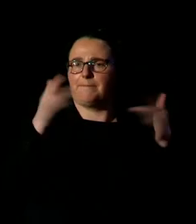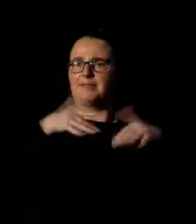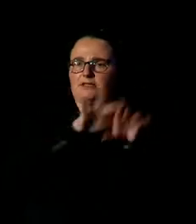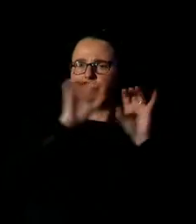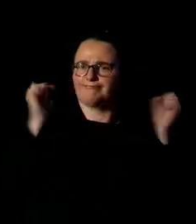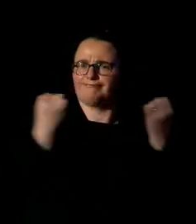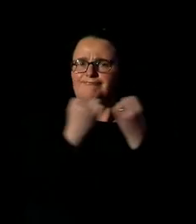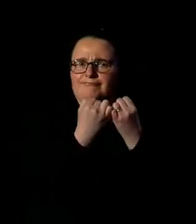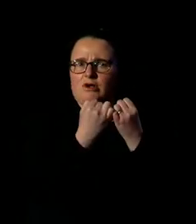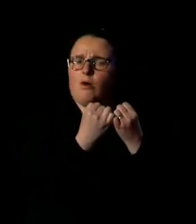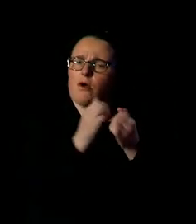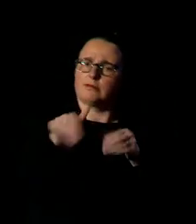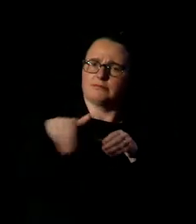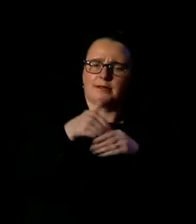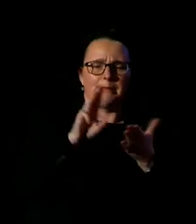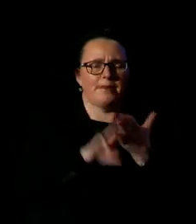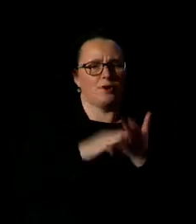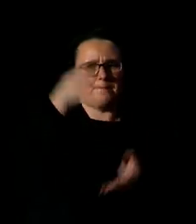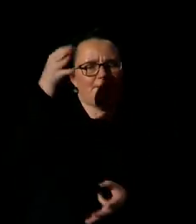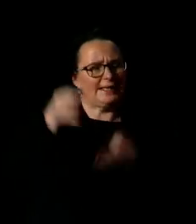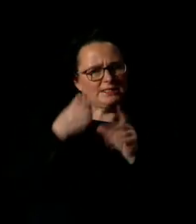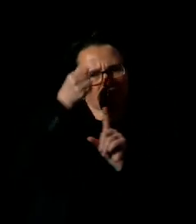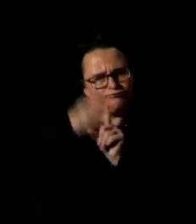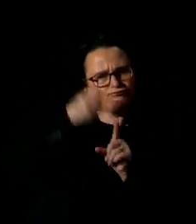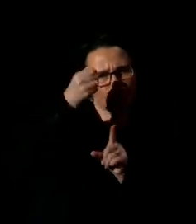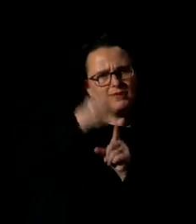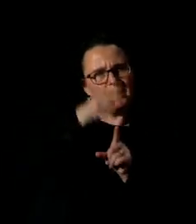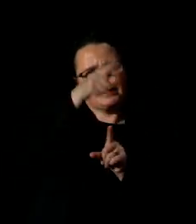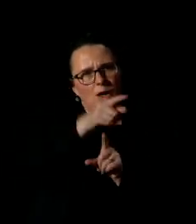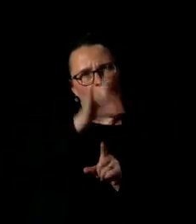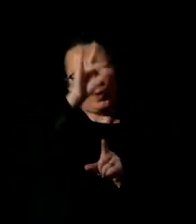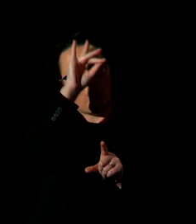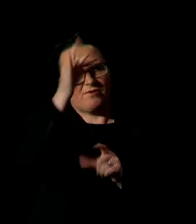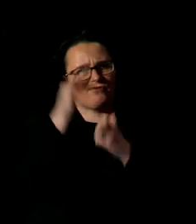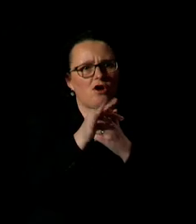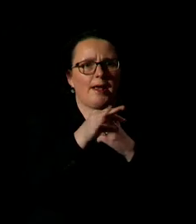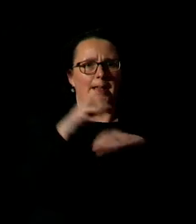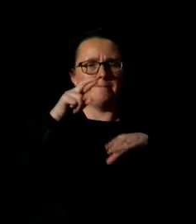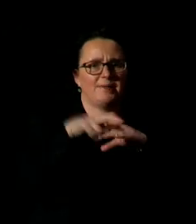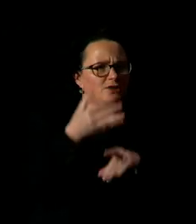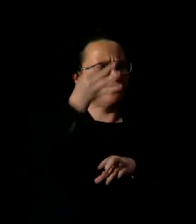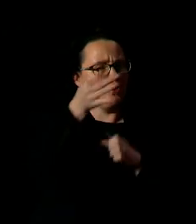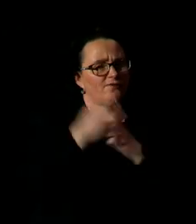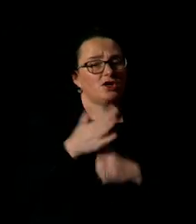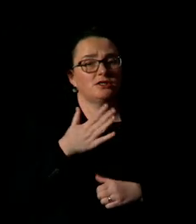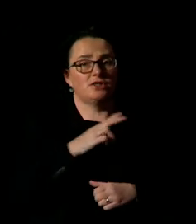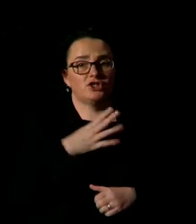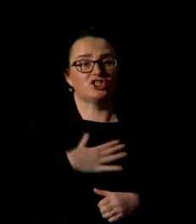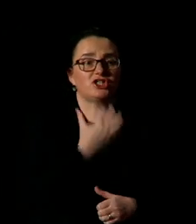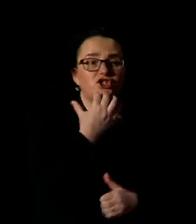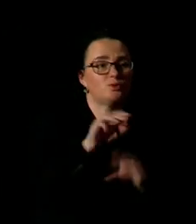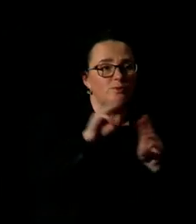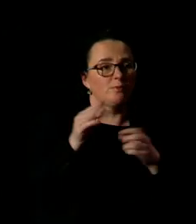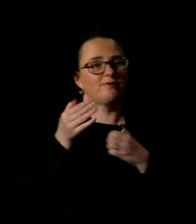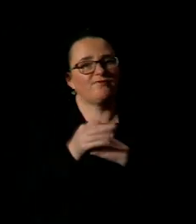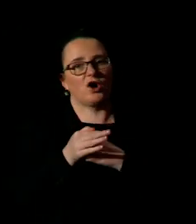society or became members of political movements that held the promise of a brighter future, not only for Jewish people,